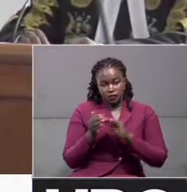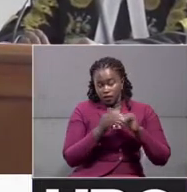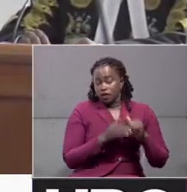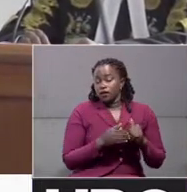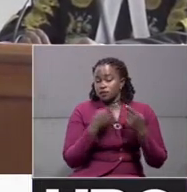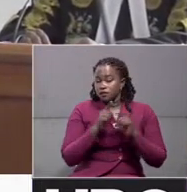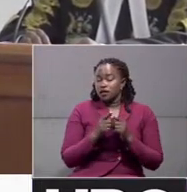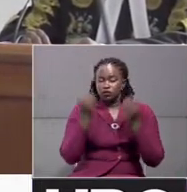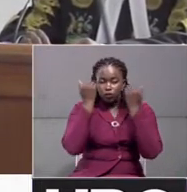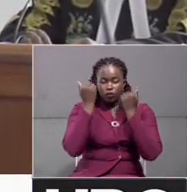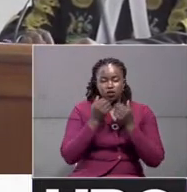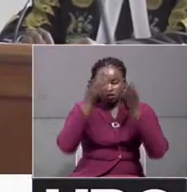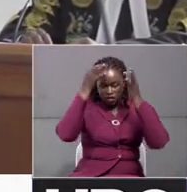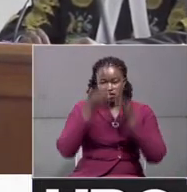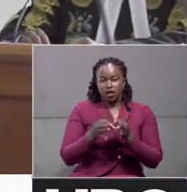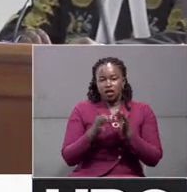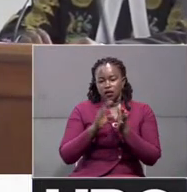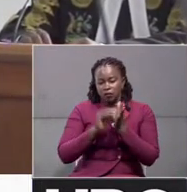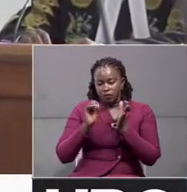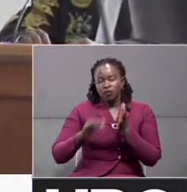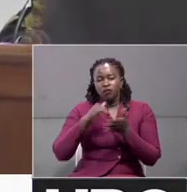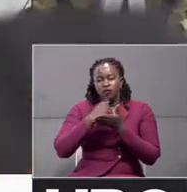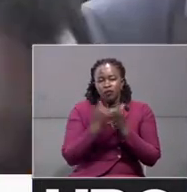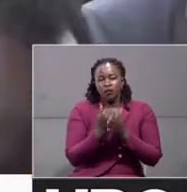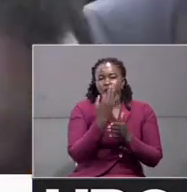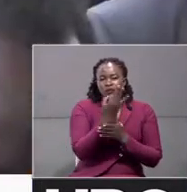court decided to strike down Section